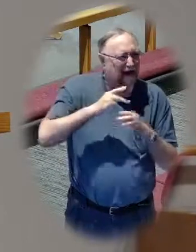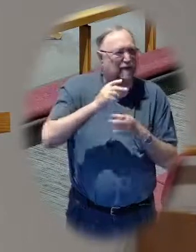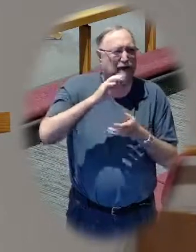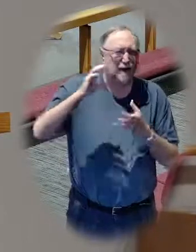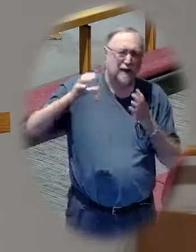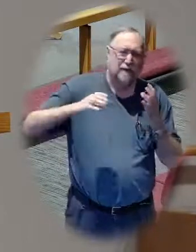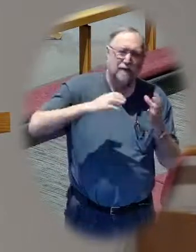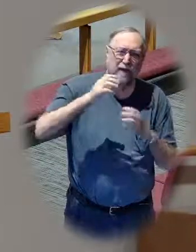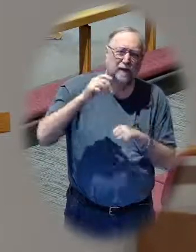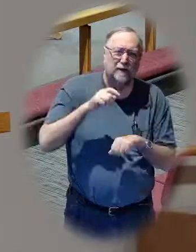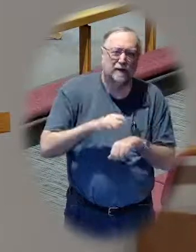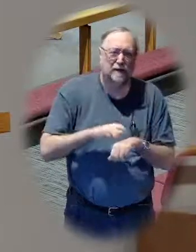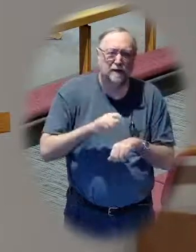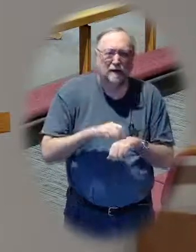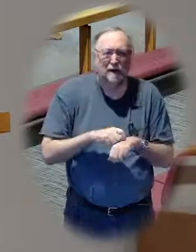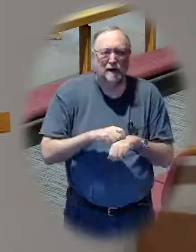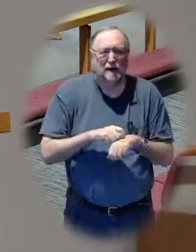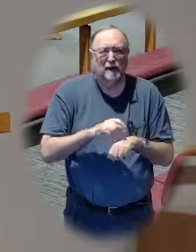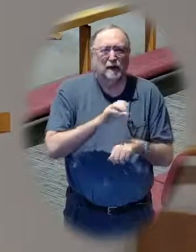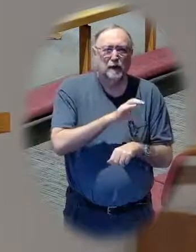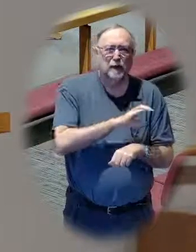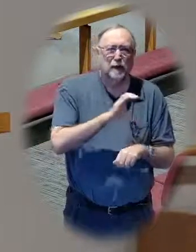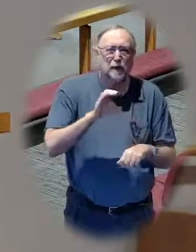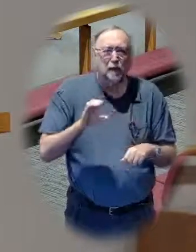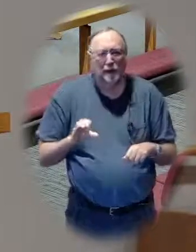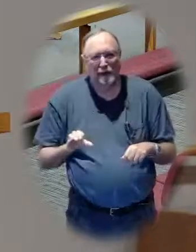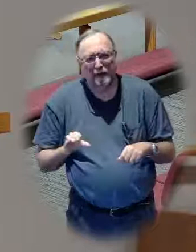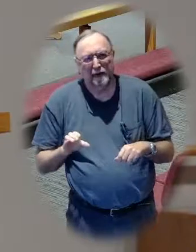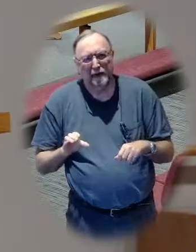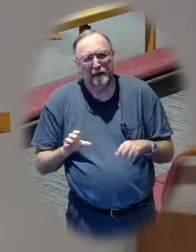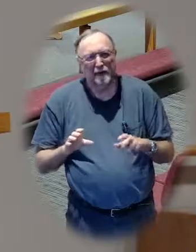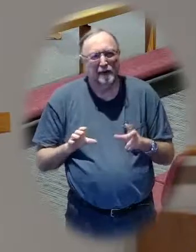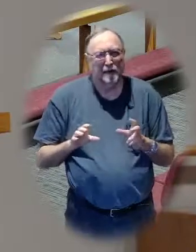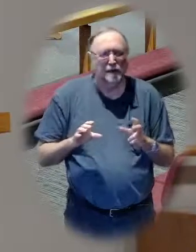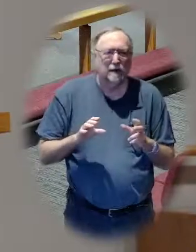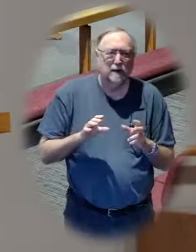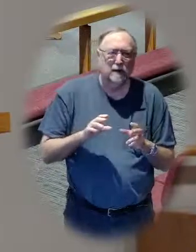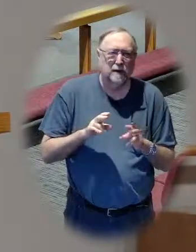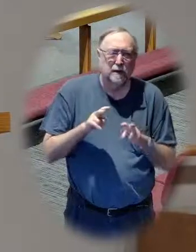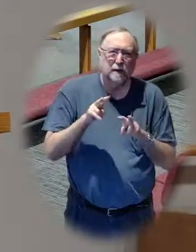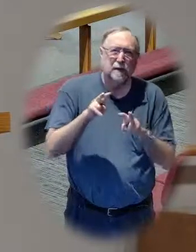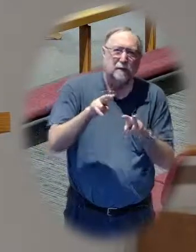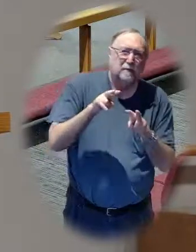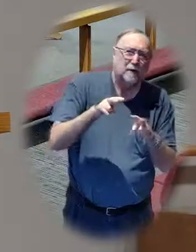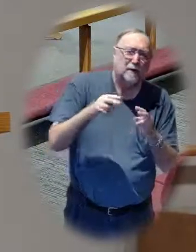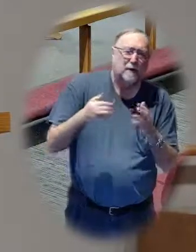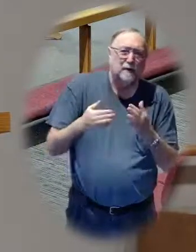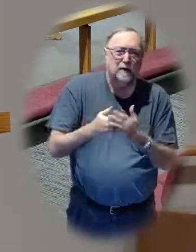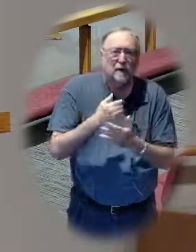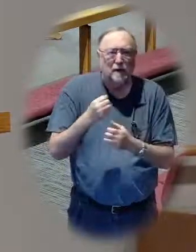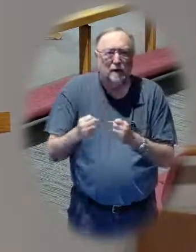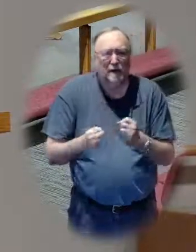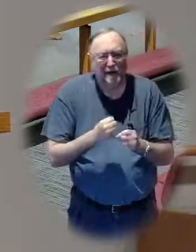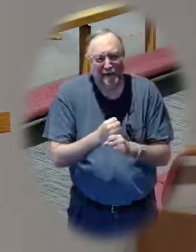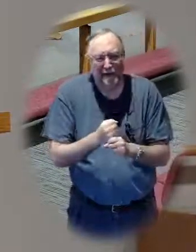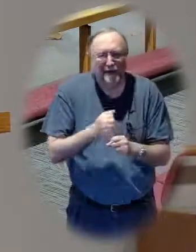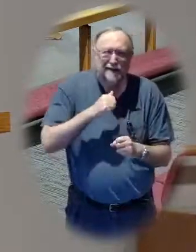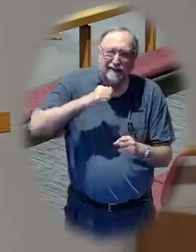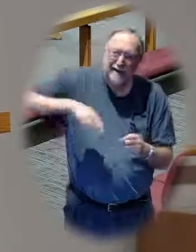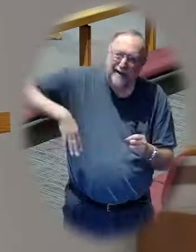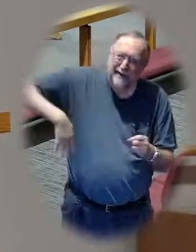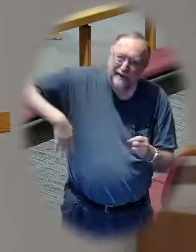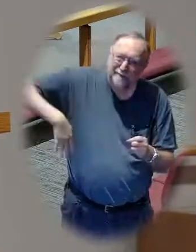of Christmas, yet looking forward to a new year, yet not quite there